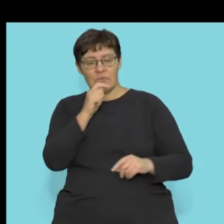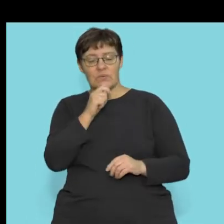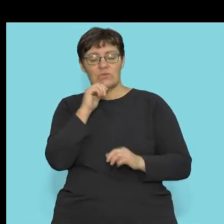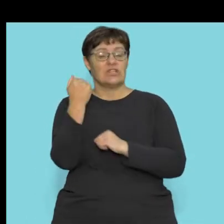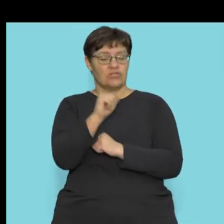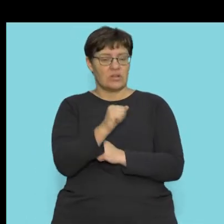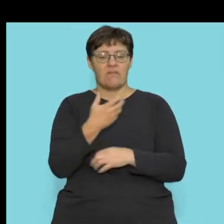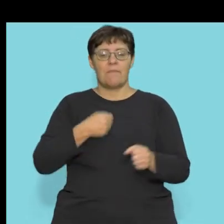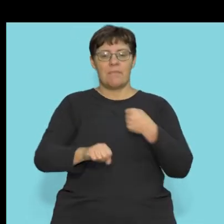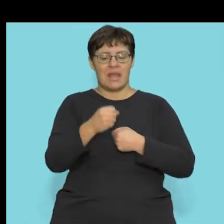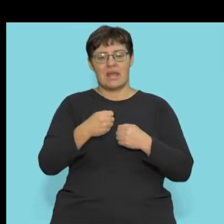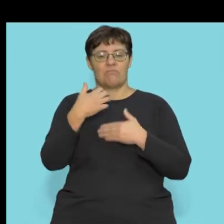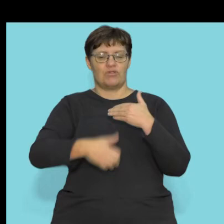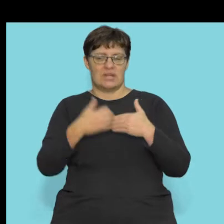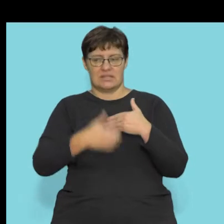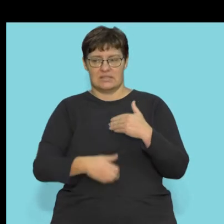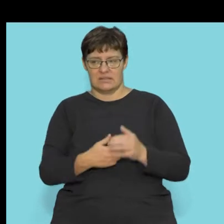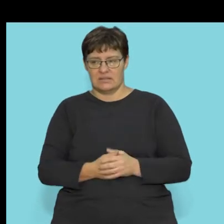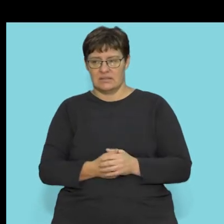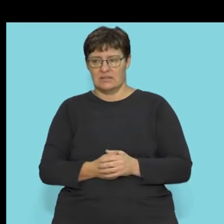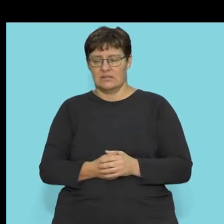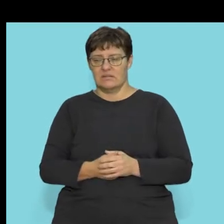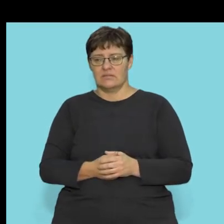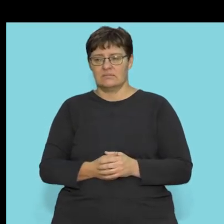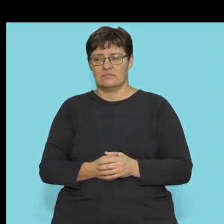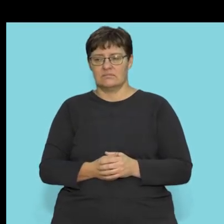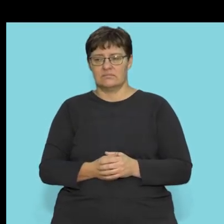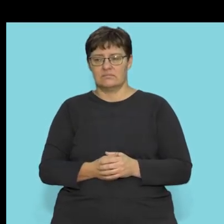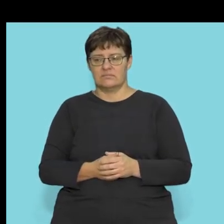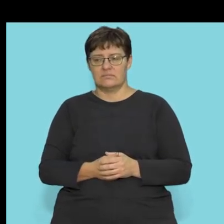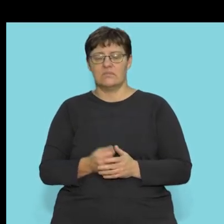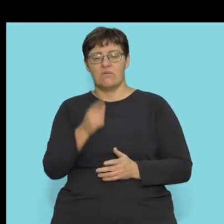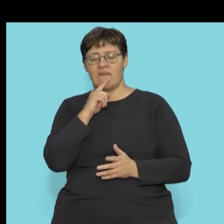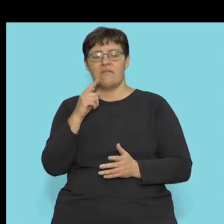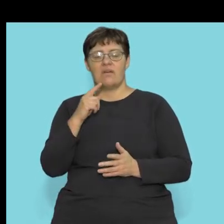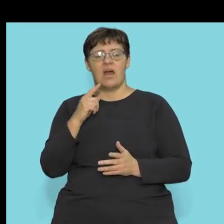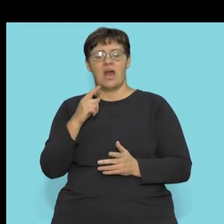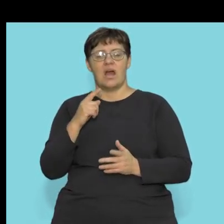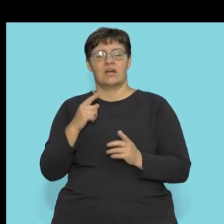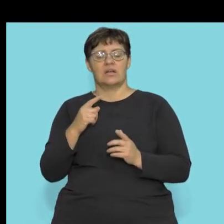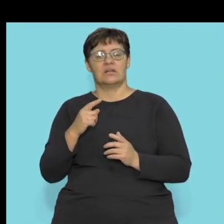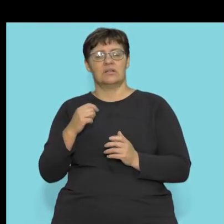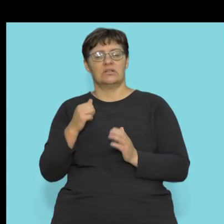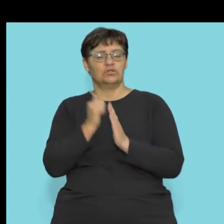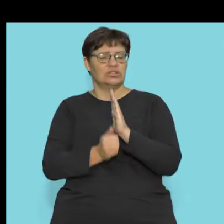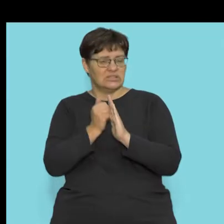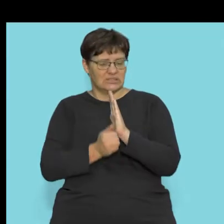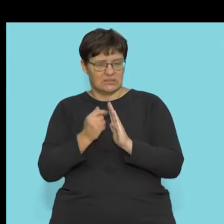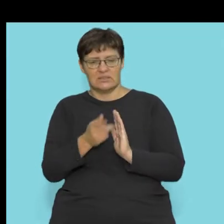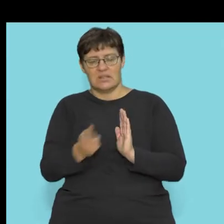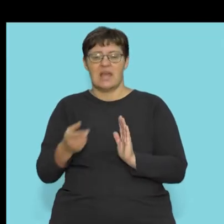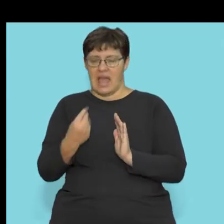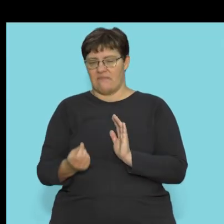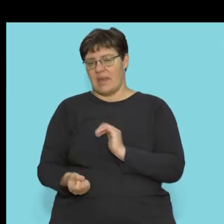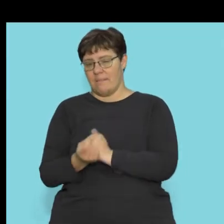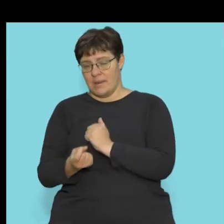industry during the baking of bread. We also know that we have cheese that is produced as a byproduct